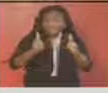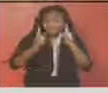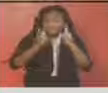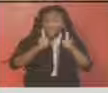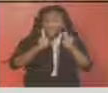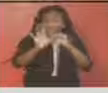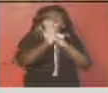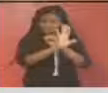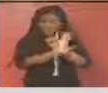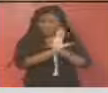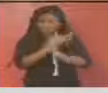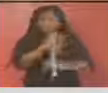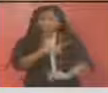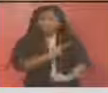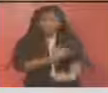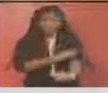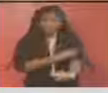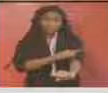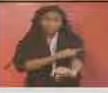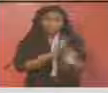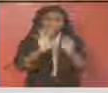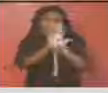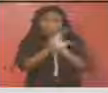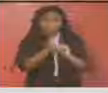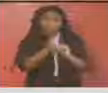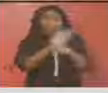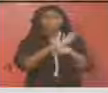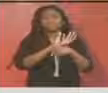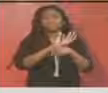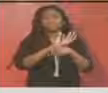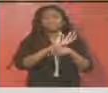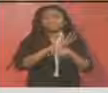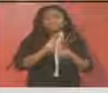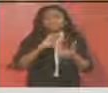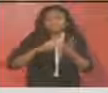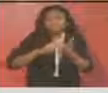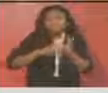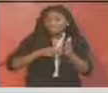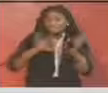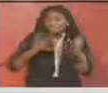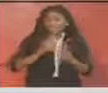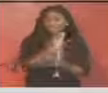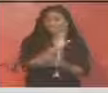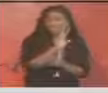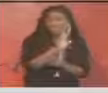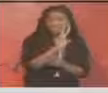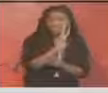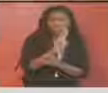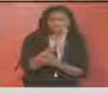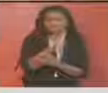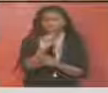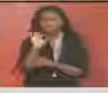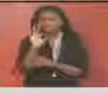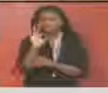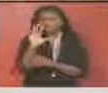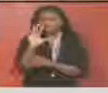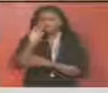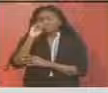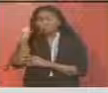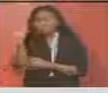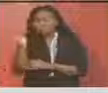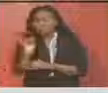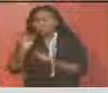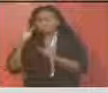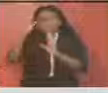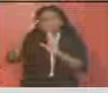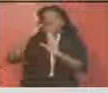COVID-19, meaning that you will see a 62 to 95% reduction in COVID-19 cases in